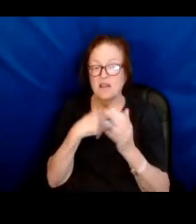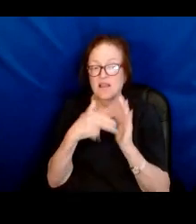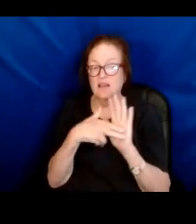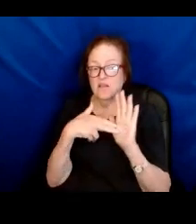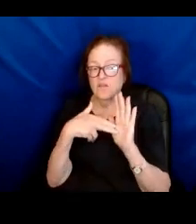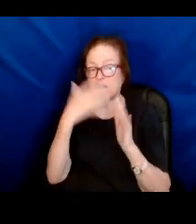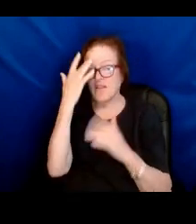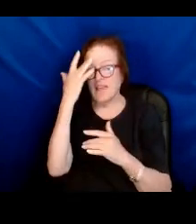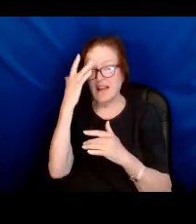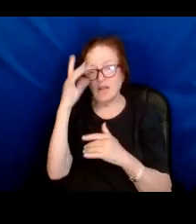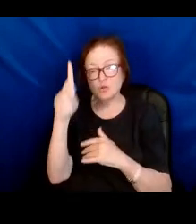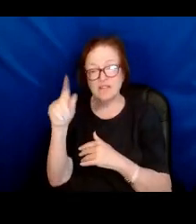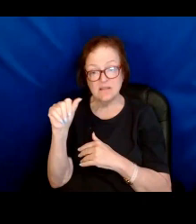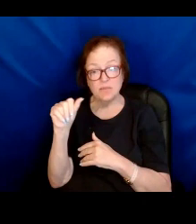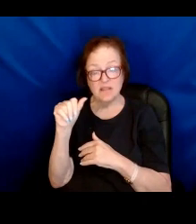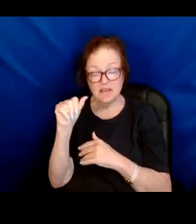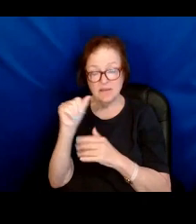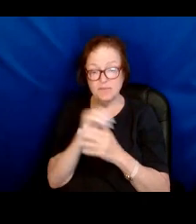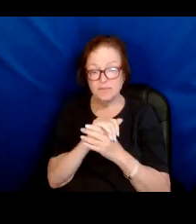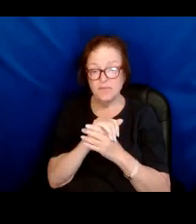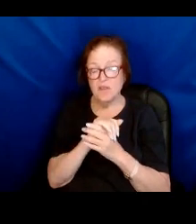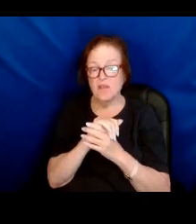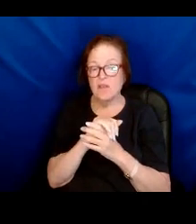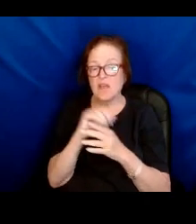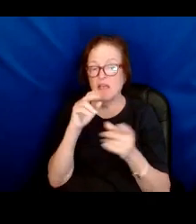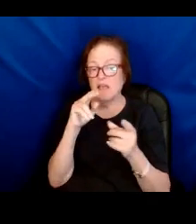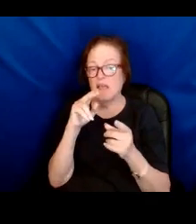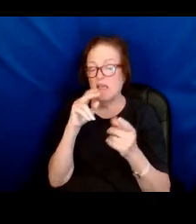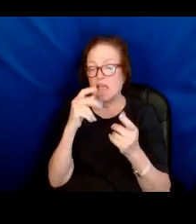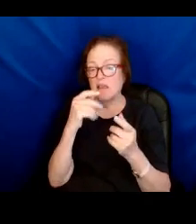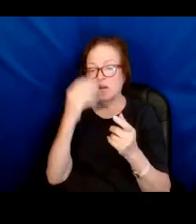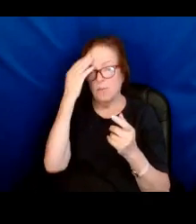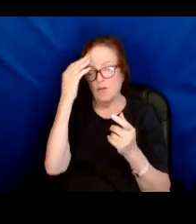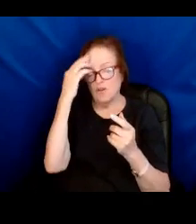an intellectual disability, then reported to NIMH as a mental retardation.